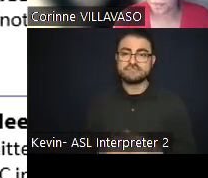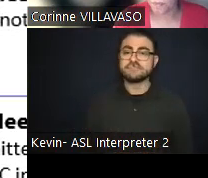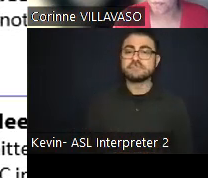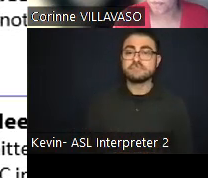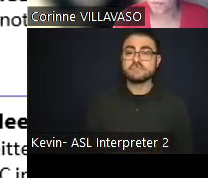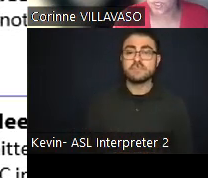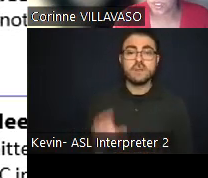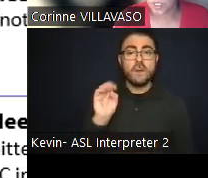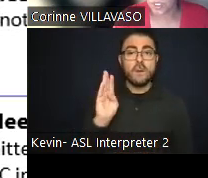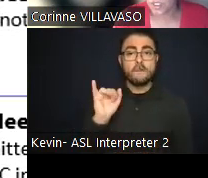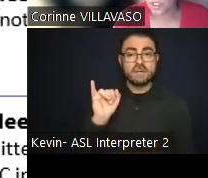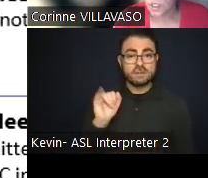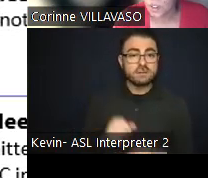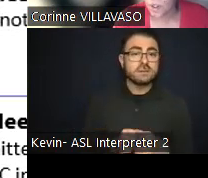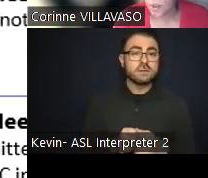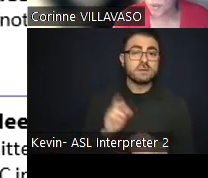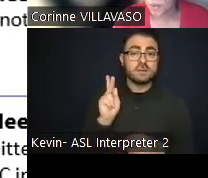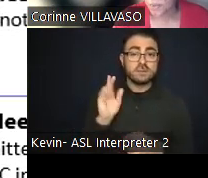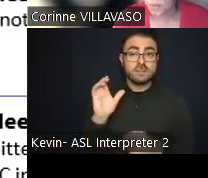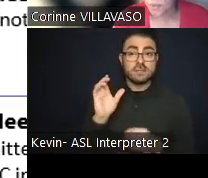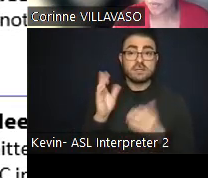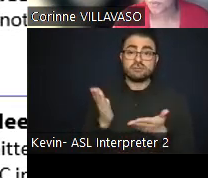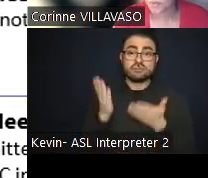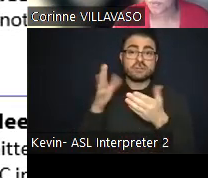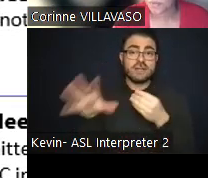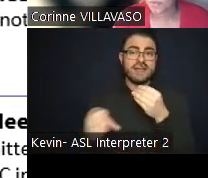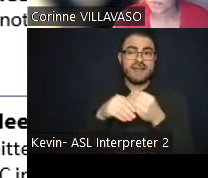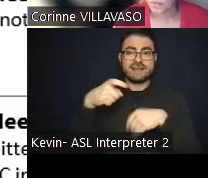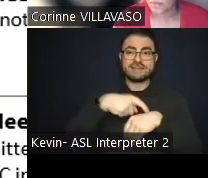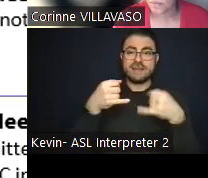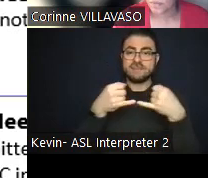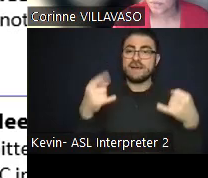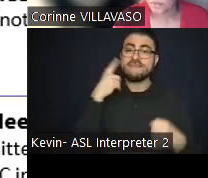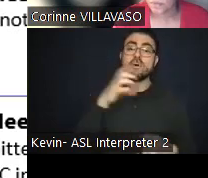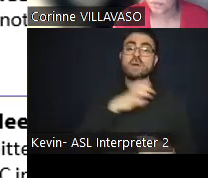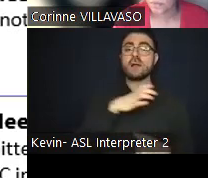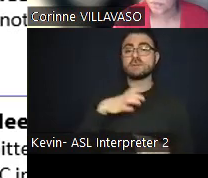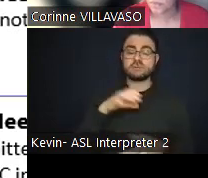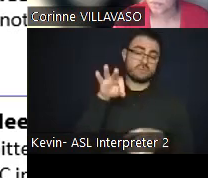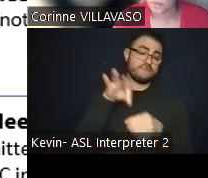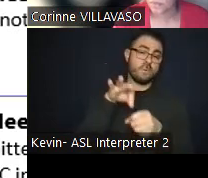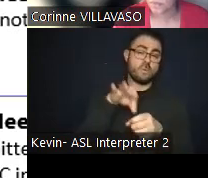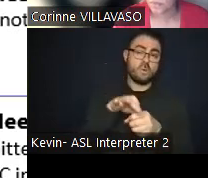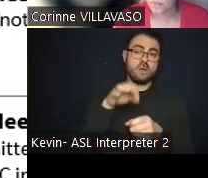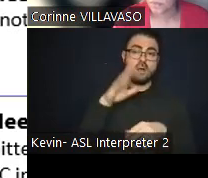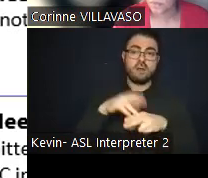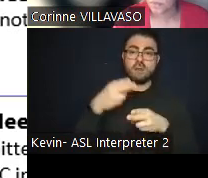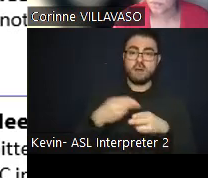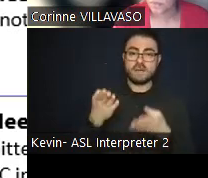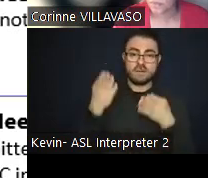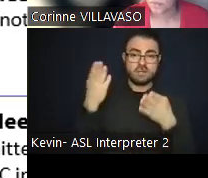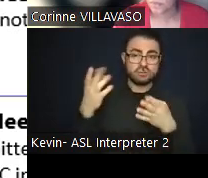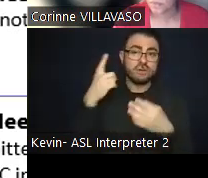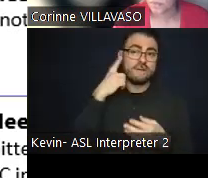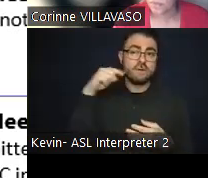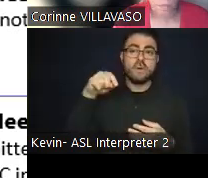Mm-hmm. Casey has suggested adding a timeline for council to vote on nominations to the board. The